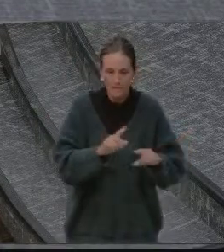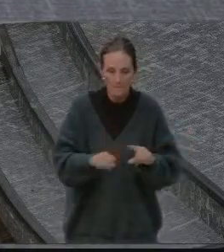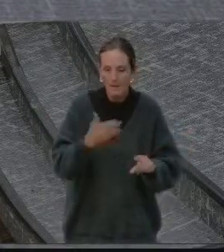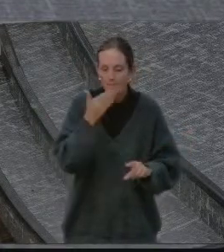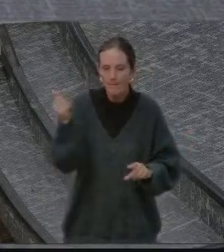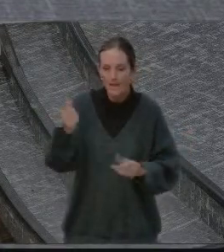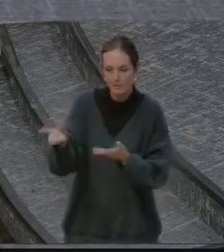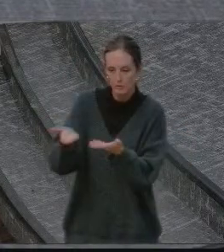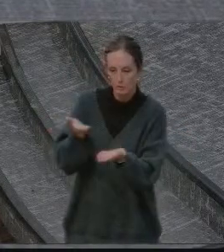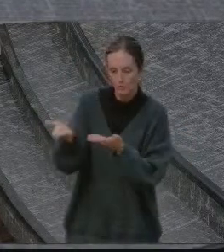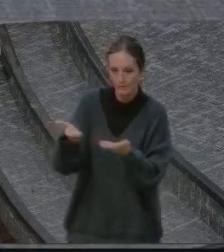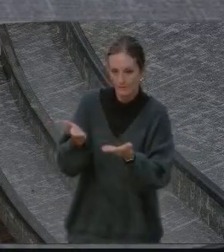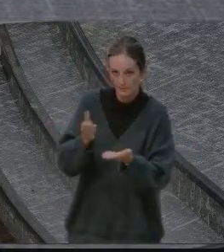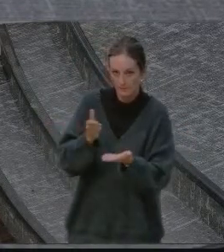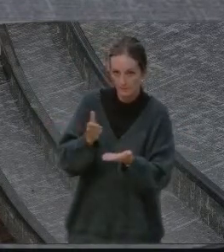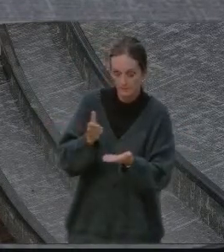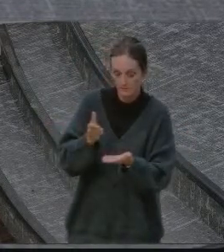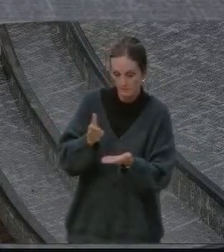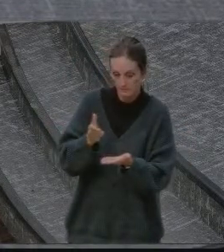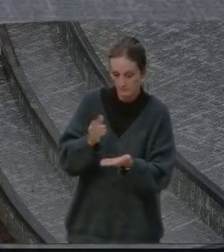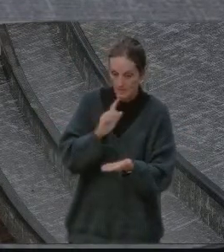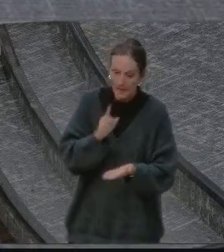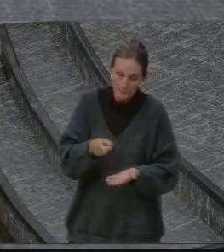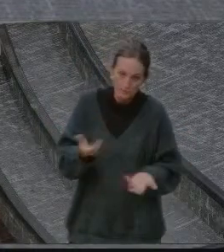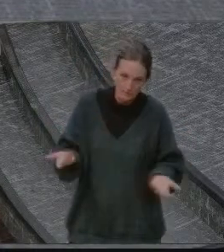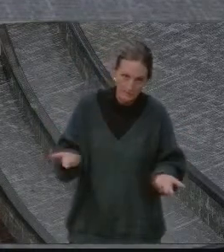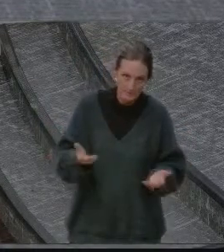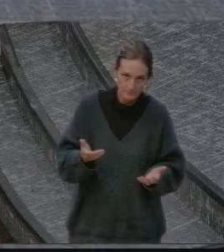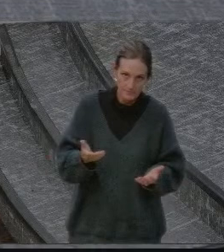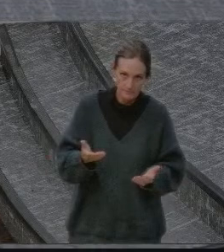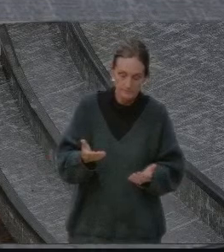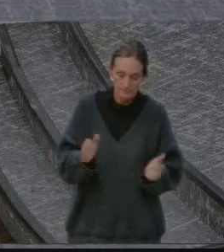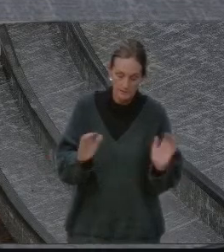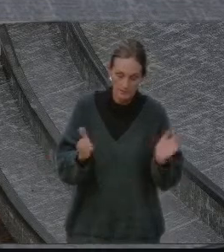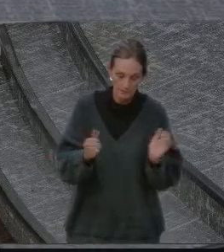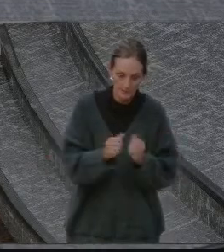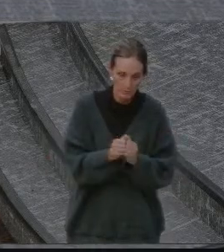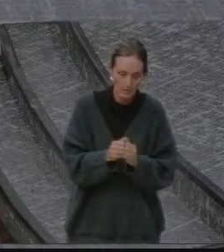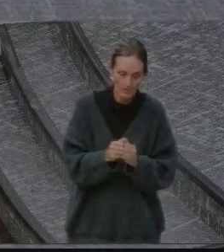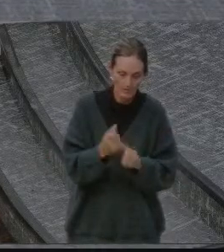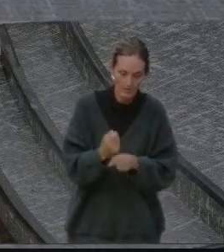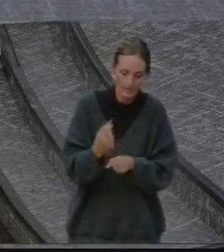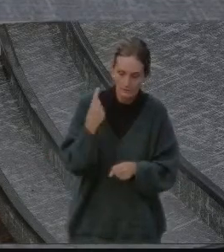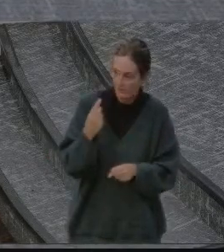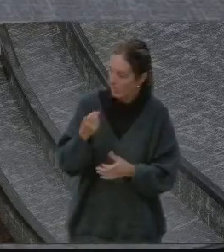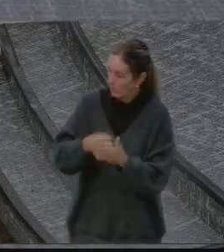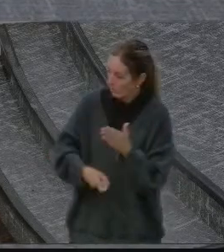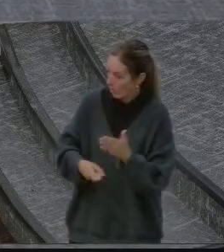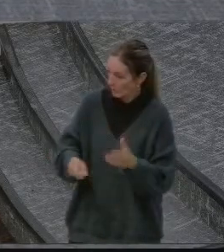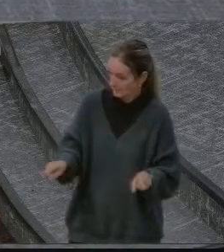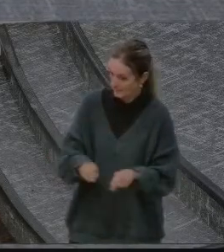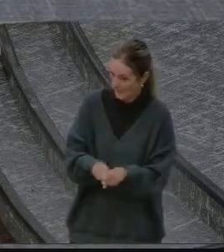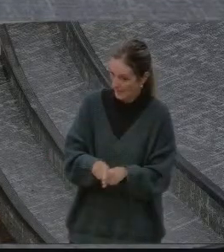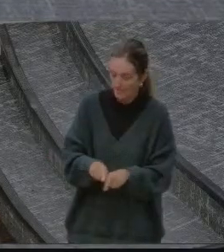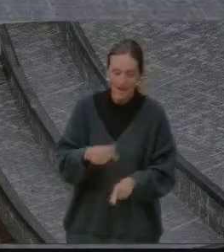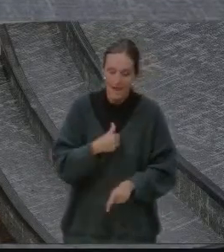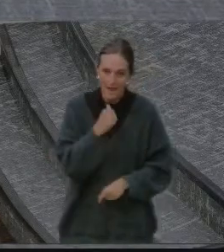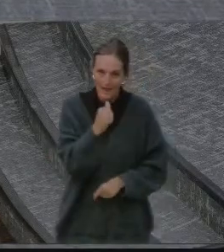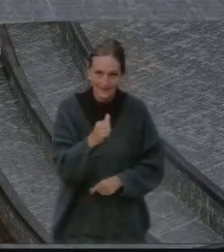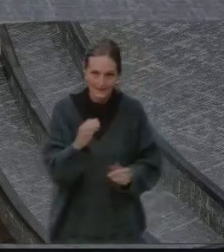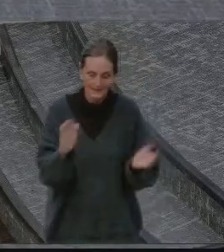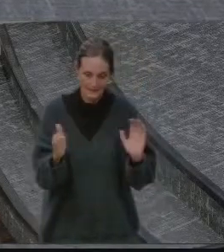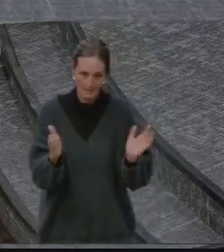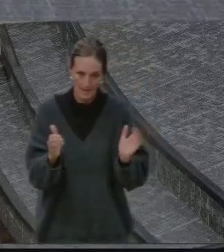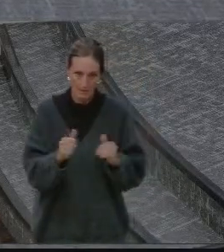service, quite frankly, than we received last year. And it costs the same amount? I didn't compare this